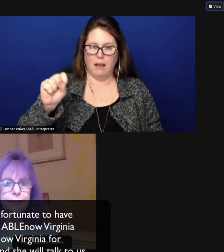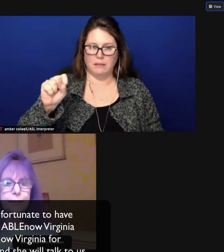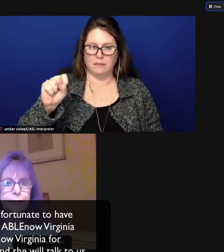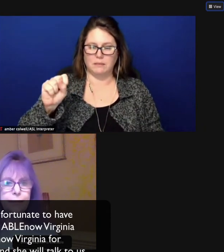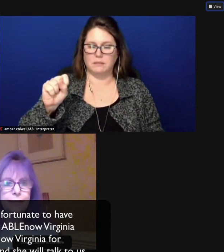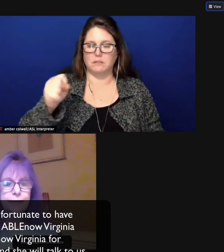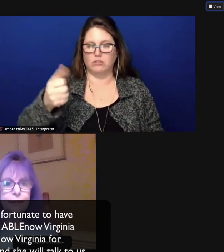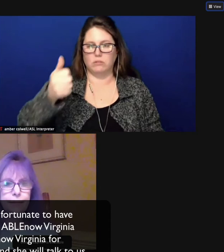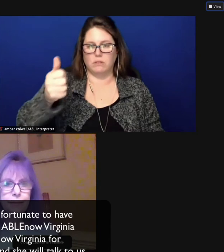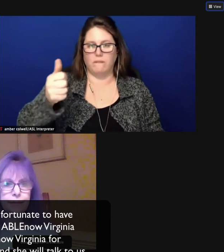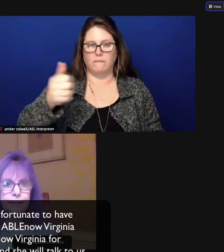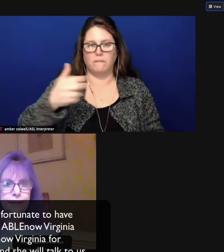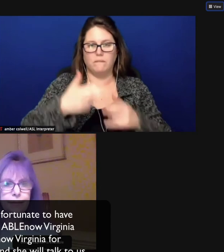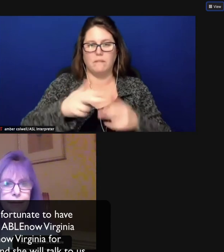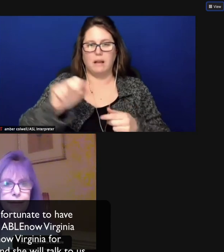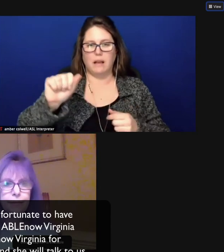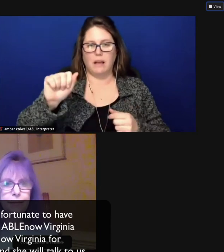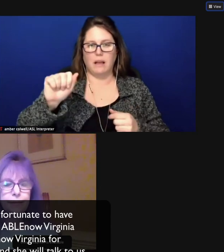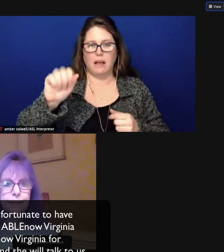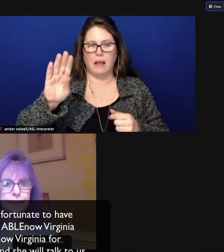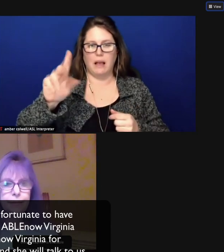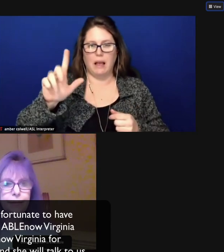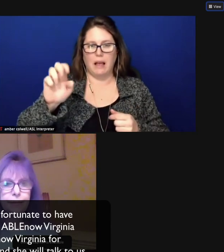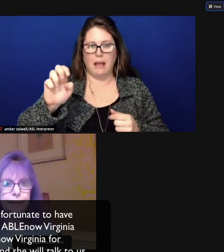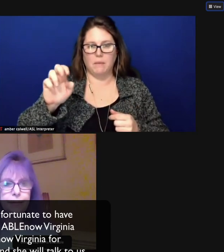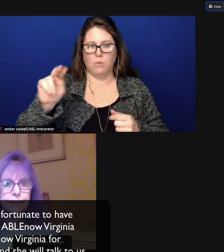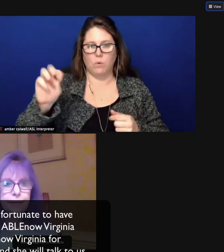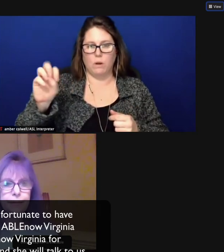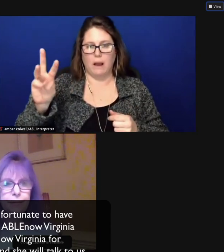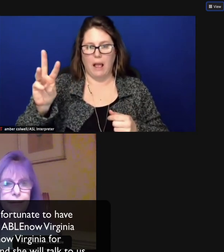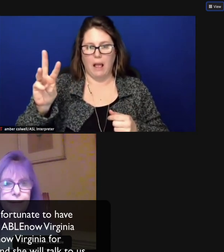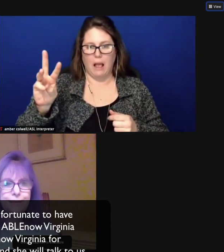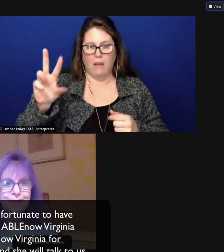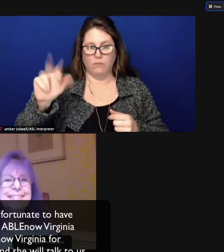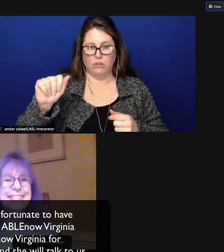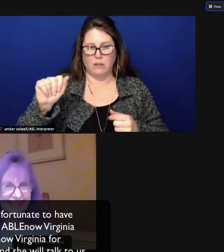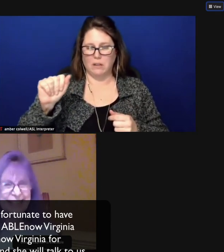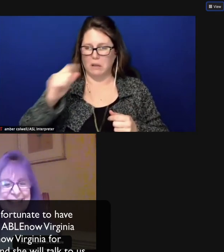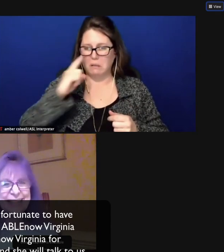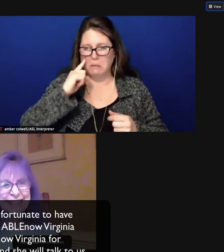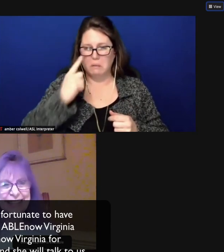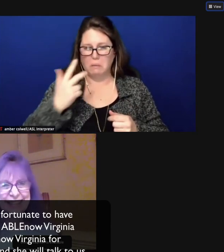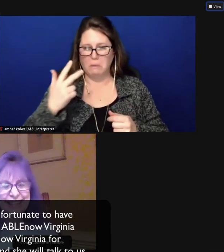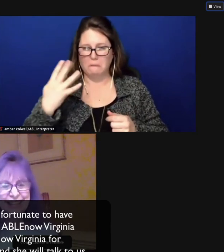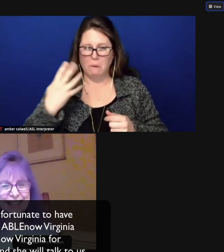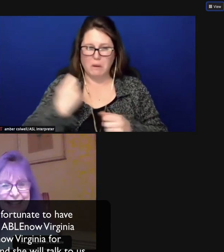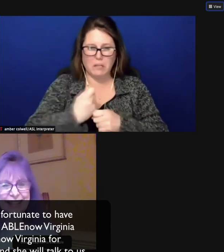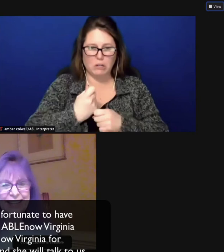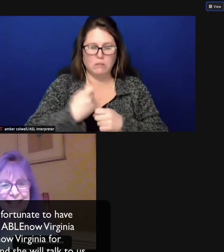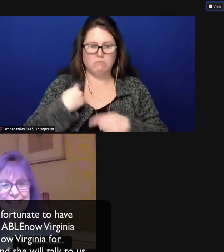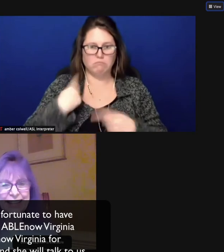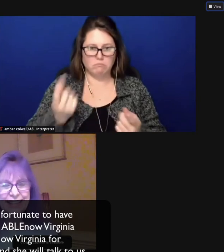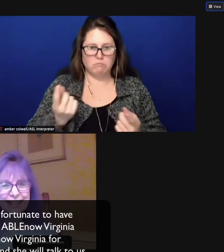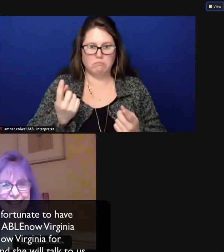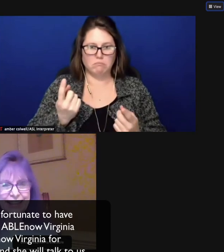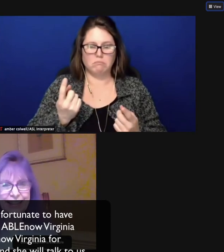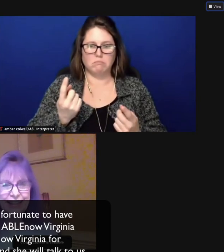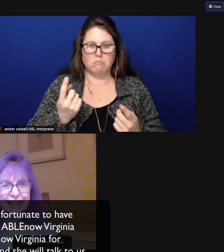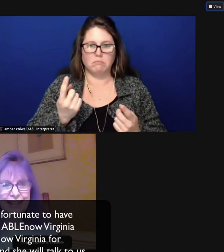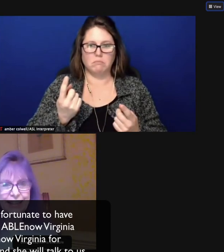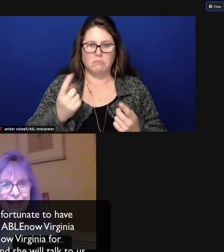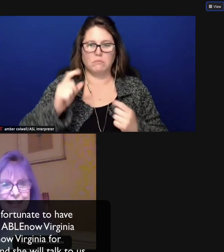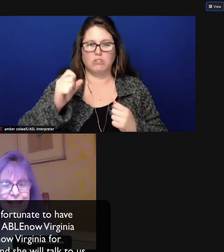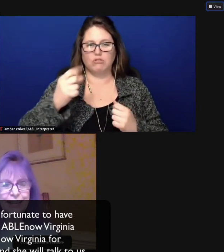Virginia. She's worked for ABLEnow Virginia for 3 or 4 years now, and she will talk to us about how